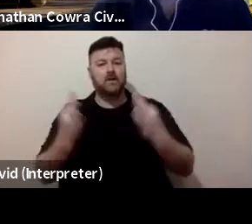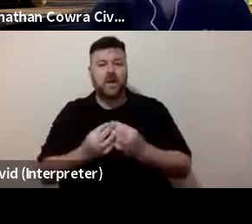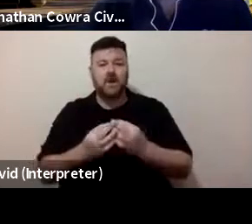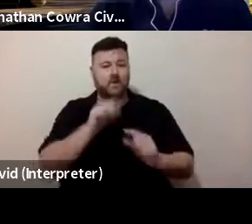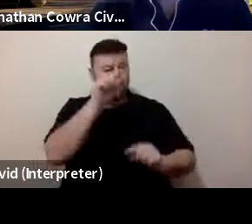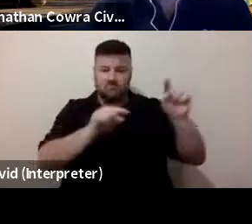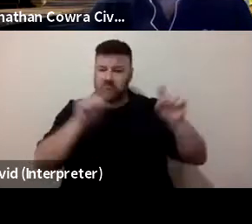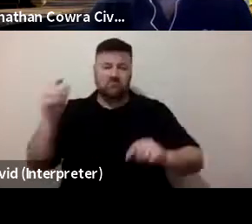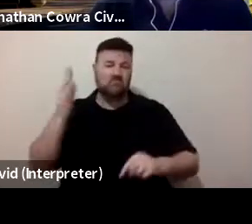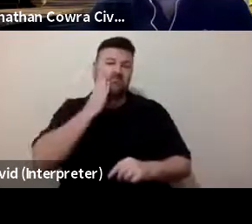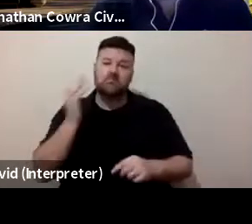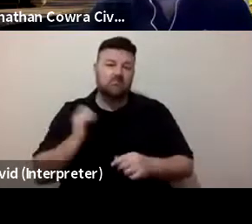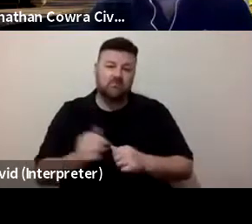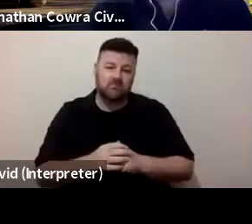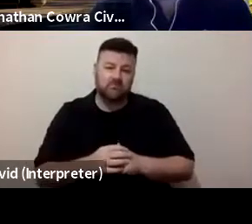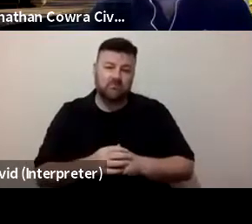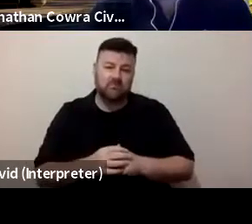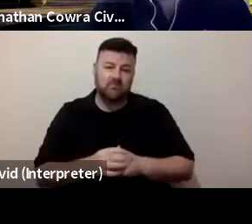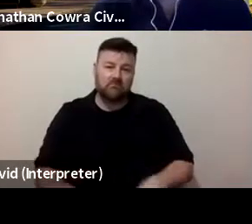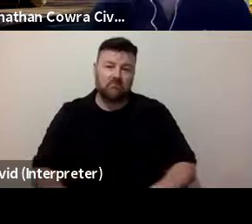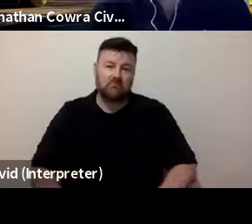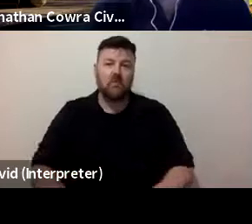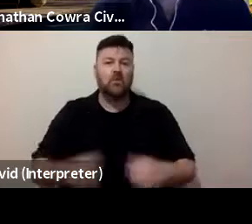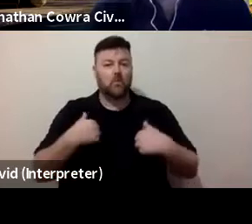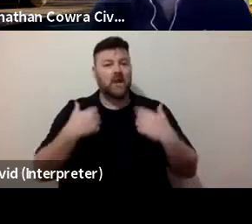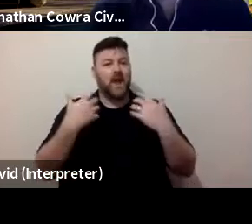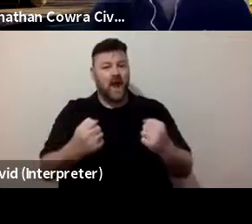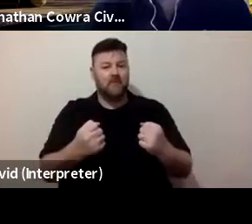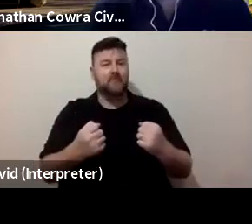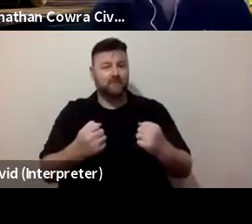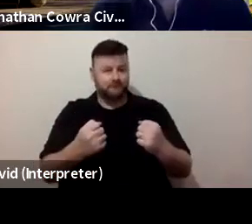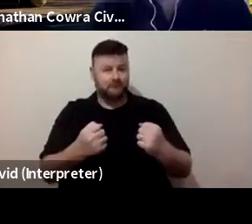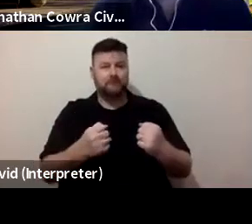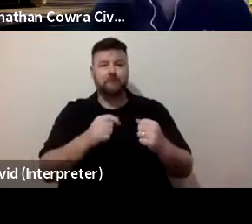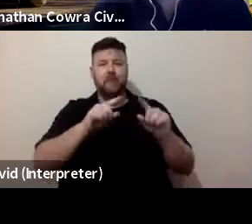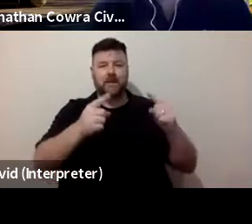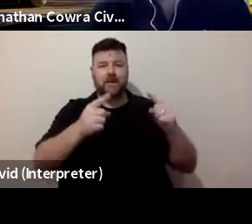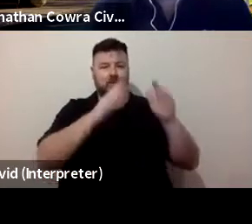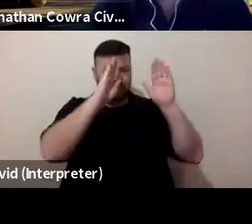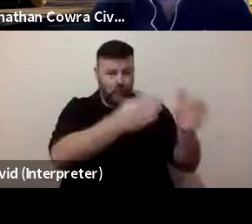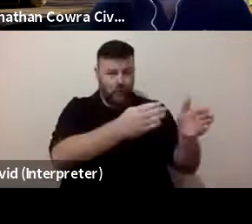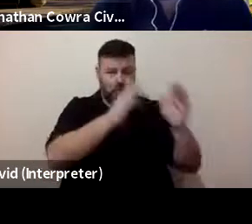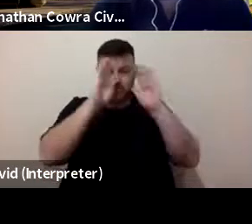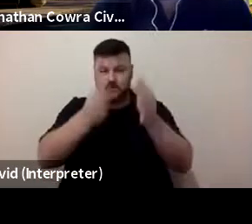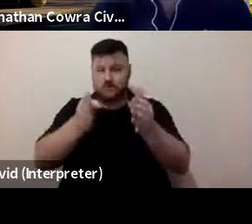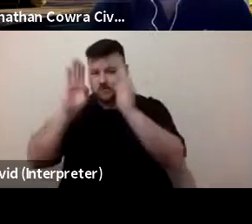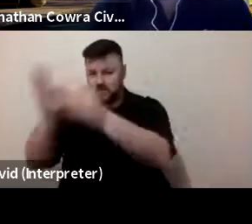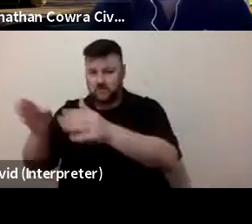I've sort of dividing it into a few different areas. I think there's the ones who are making decisions that are purely based on